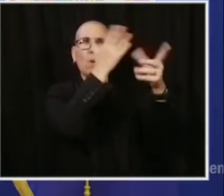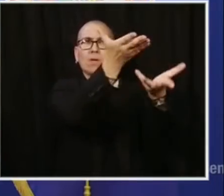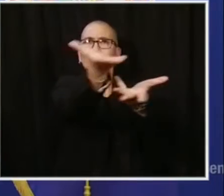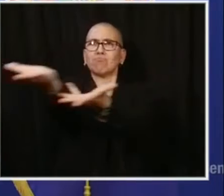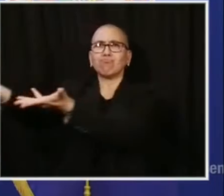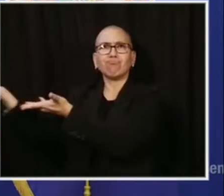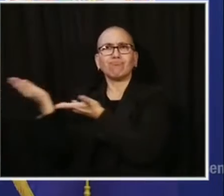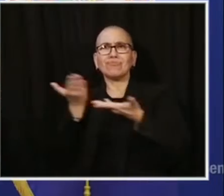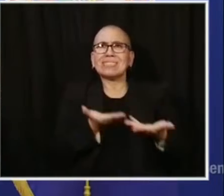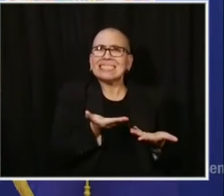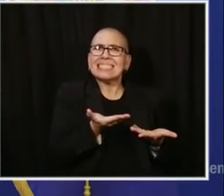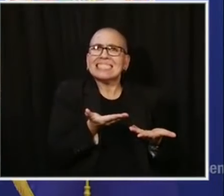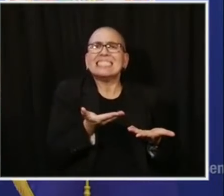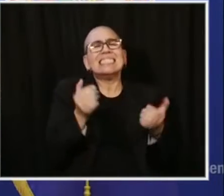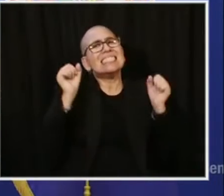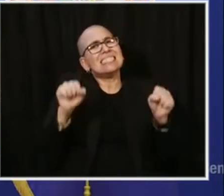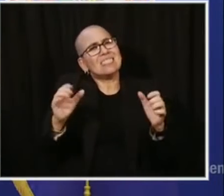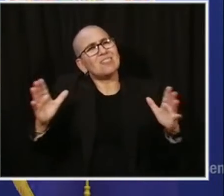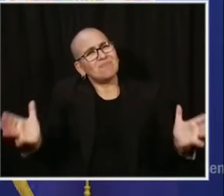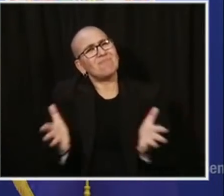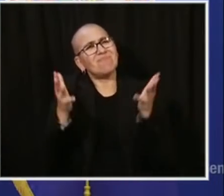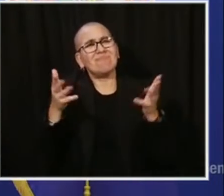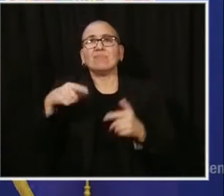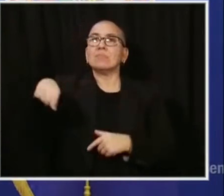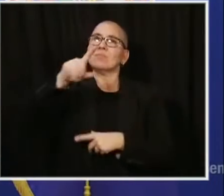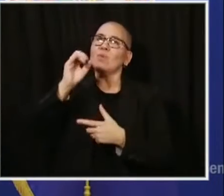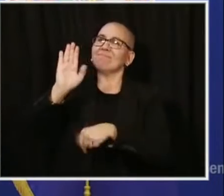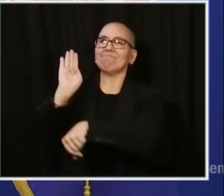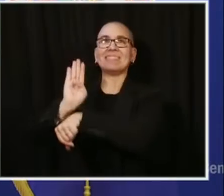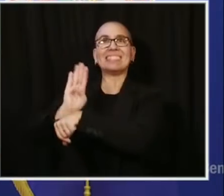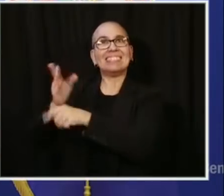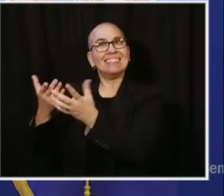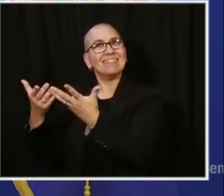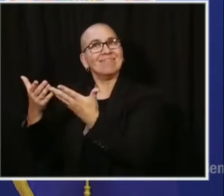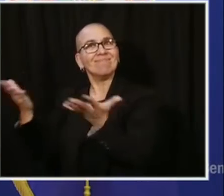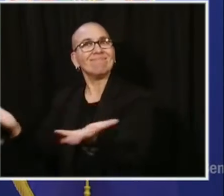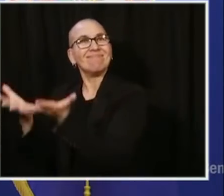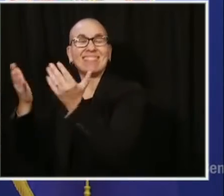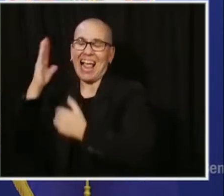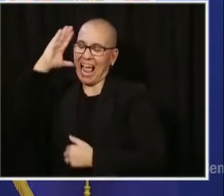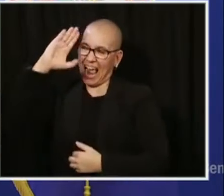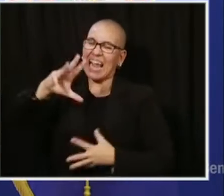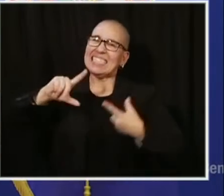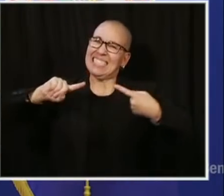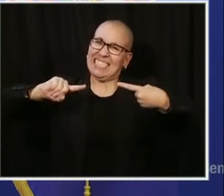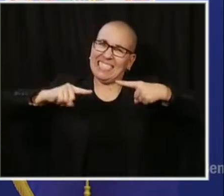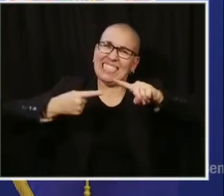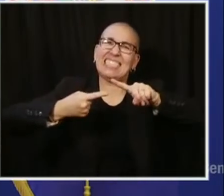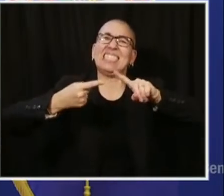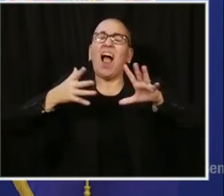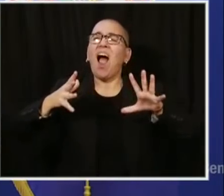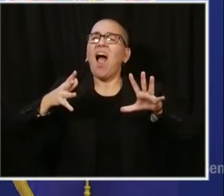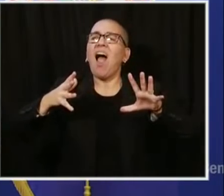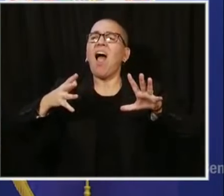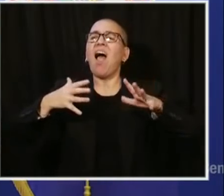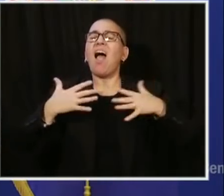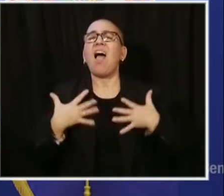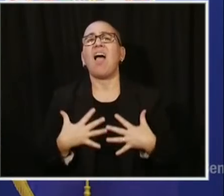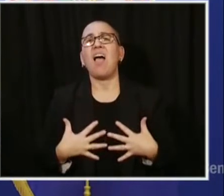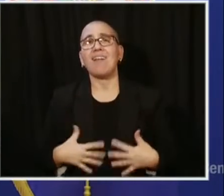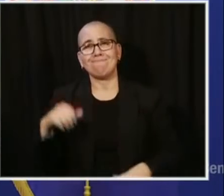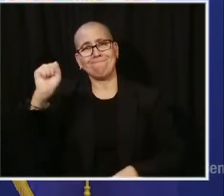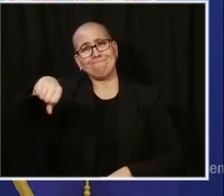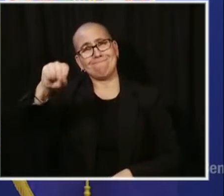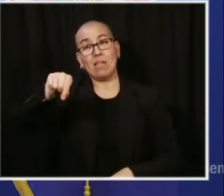they have made every effort possible, and this is going to be painful. This is going to be painful for them, and we can help a little bit. This goes into effect this Friday